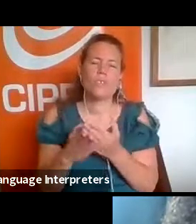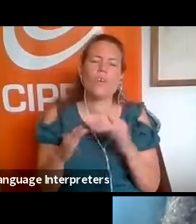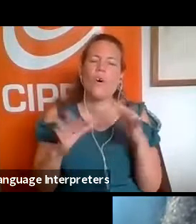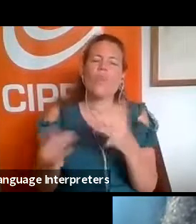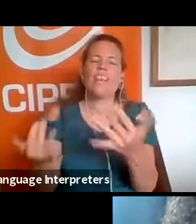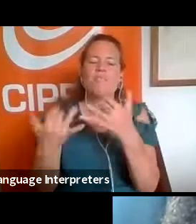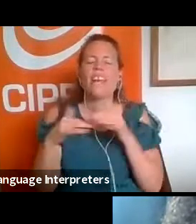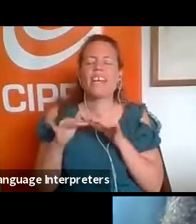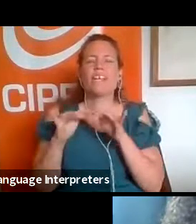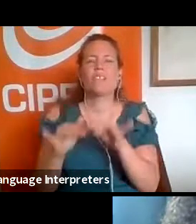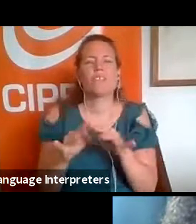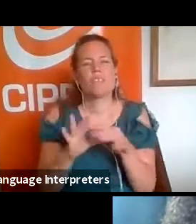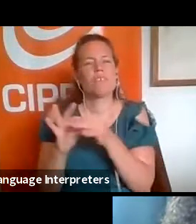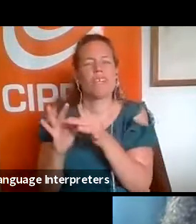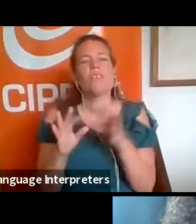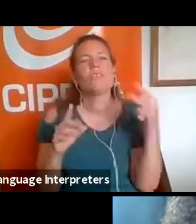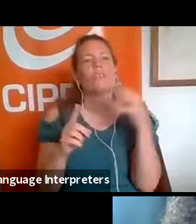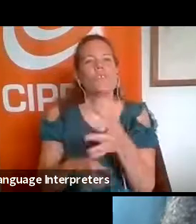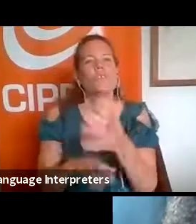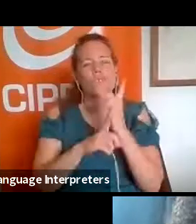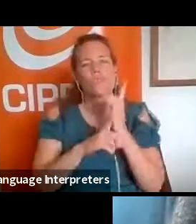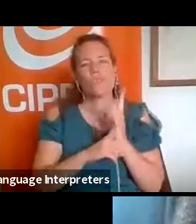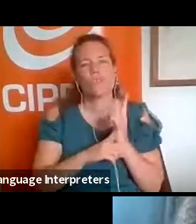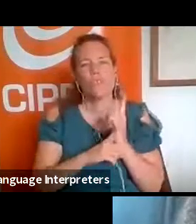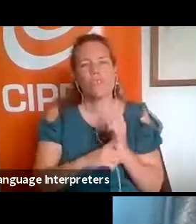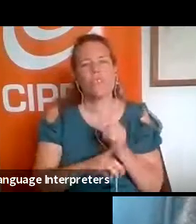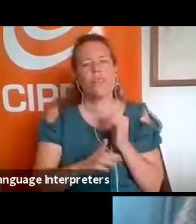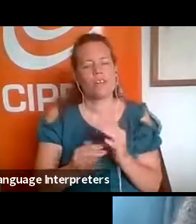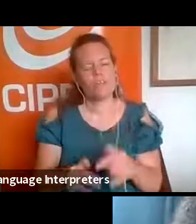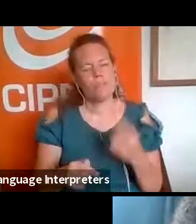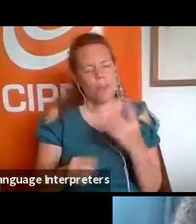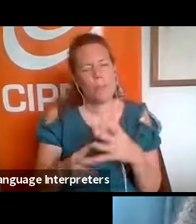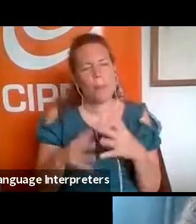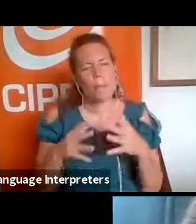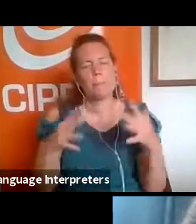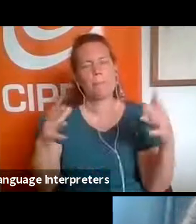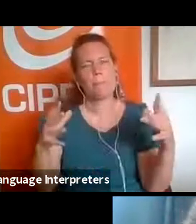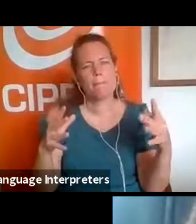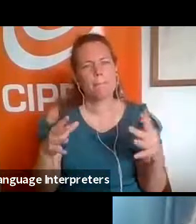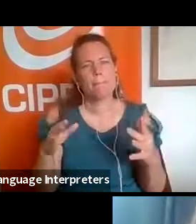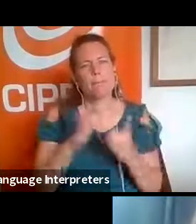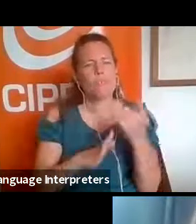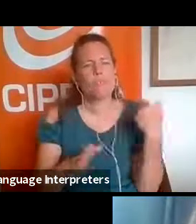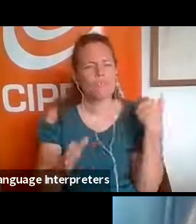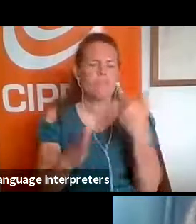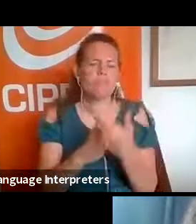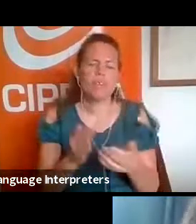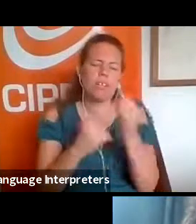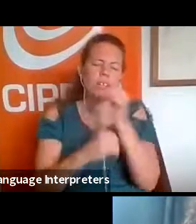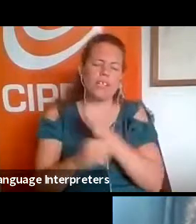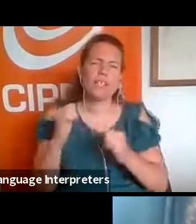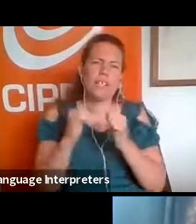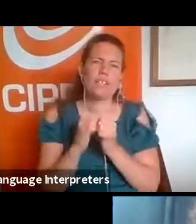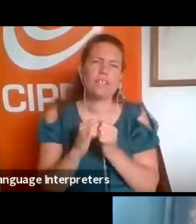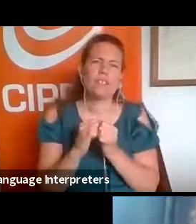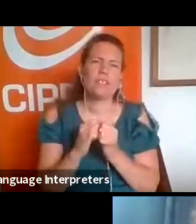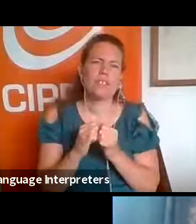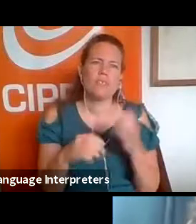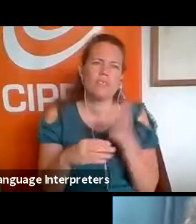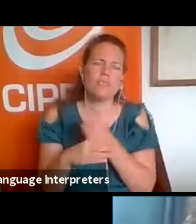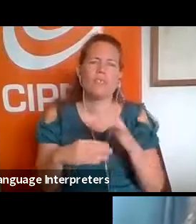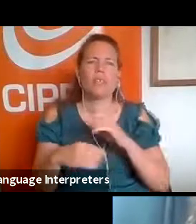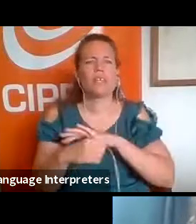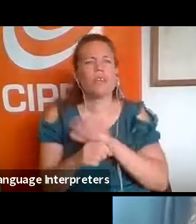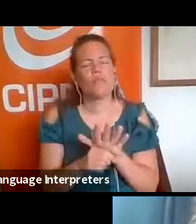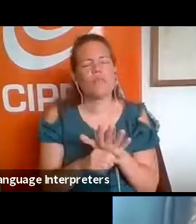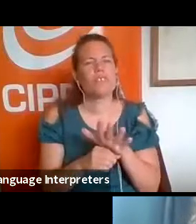to digital security has been on the rise, especially in the past couple of years of COVID-19 and the